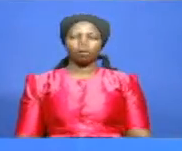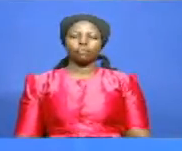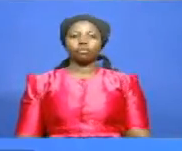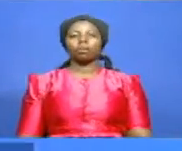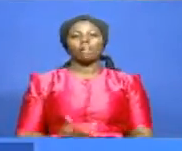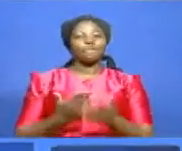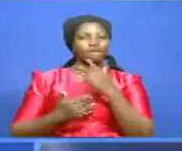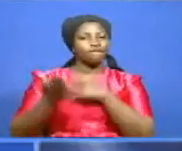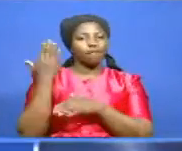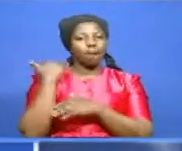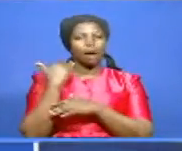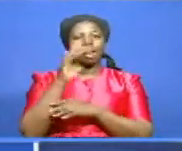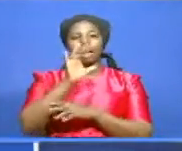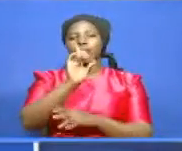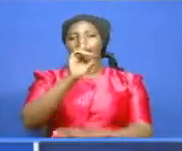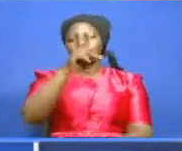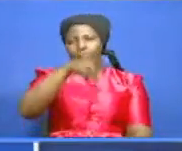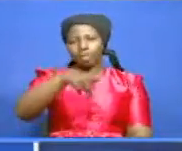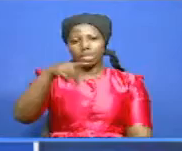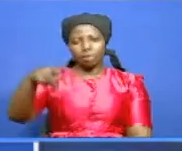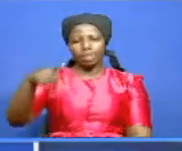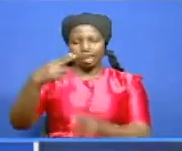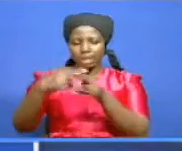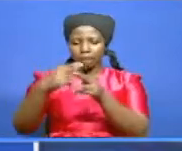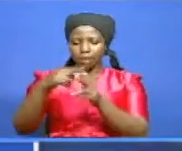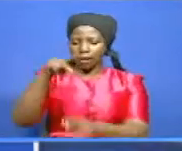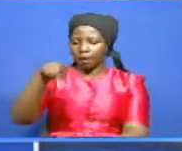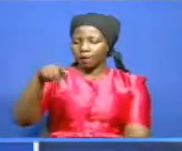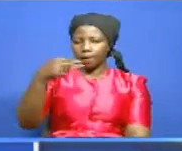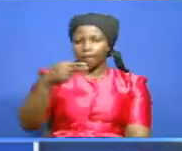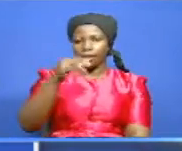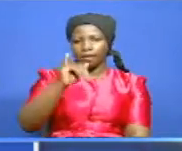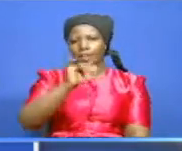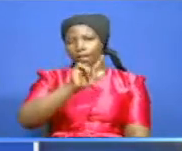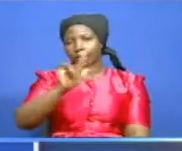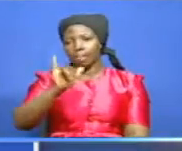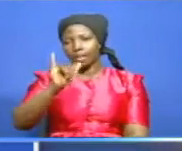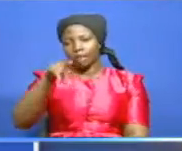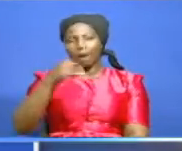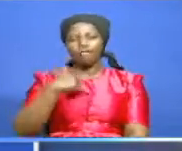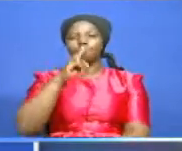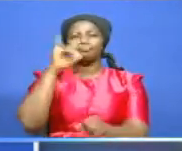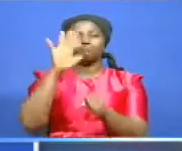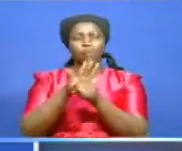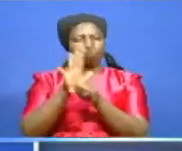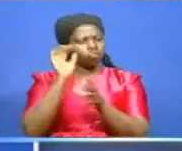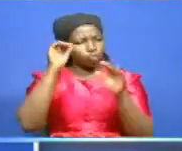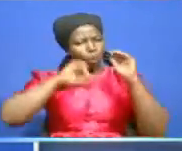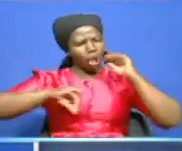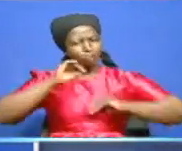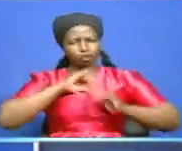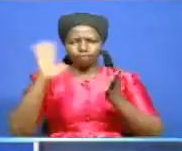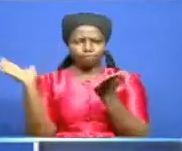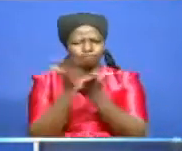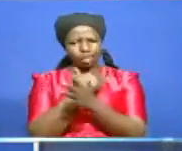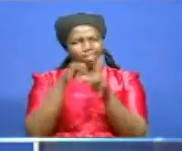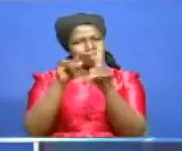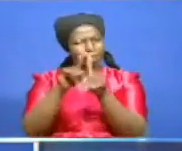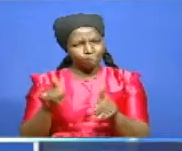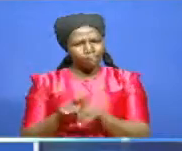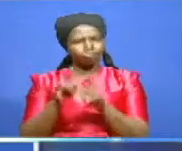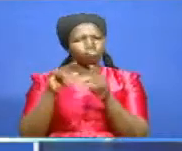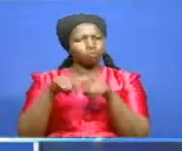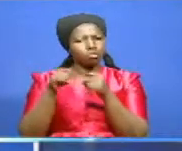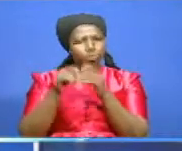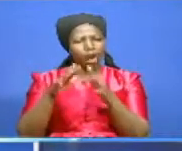And former Director of Public Prosecutions Philip Murgor has vowed to fight corruption and eradicate cartels in the judiciary